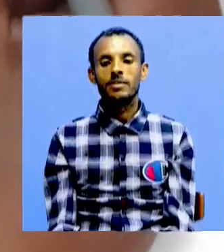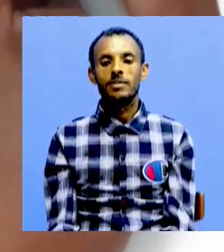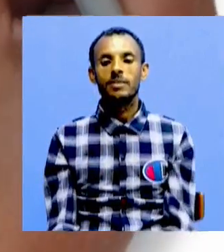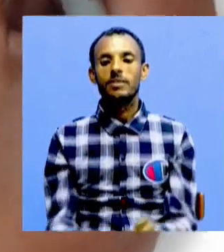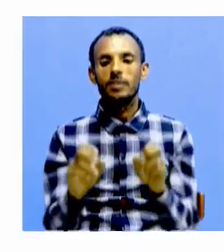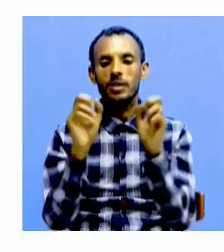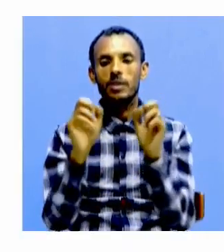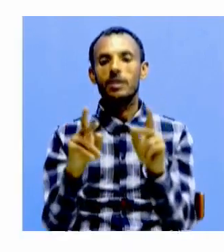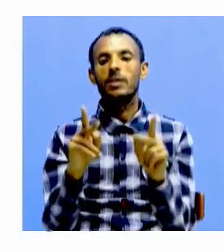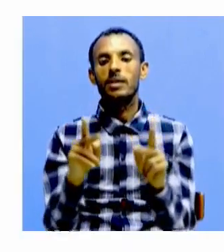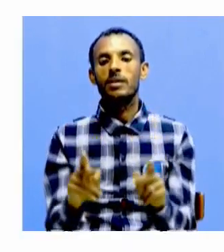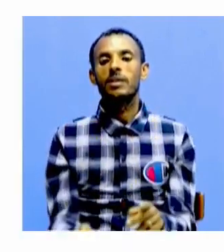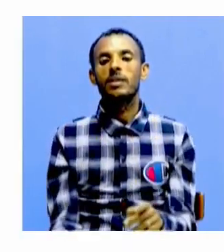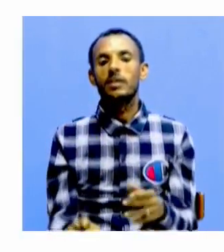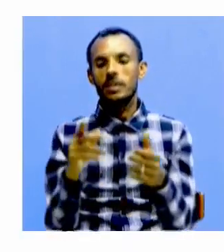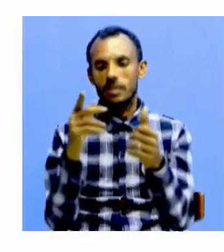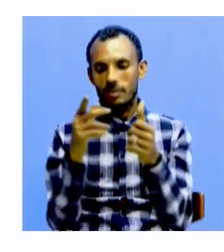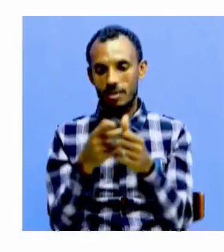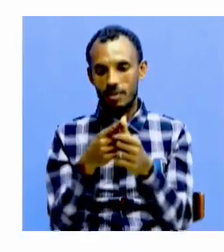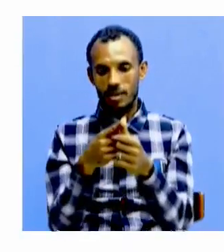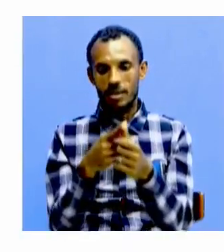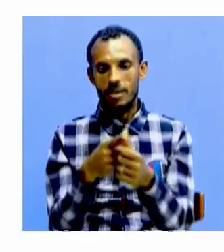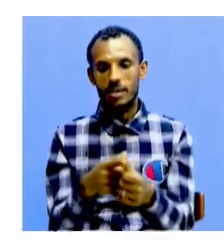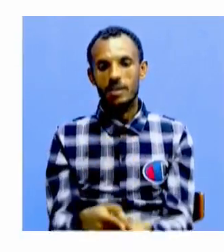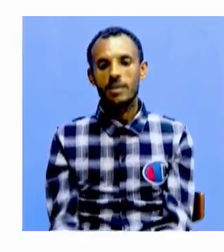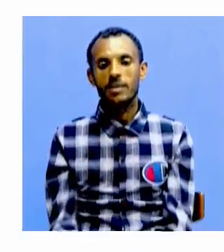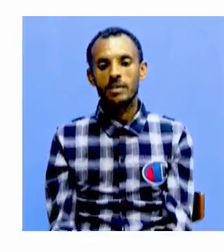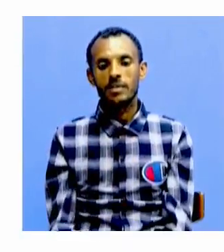Okay. The first one.